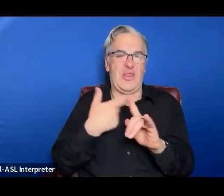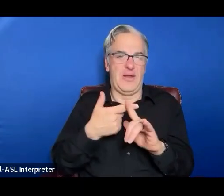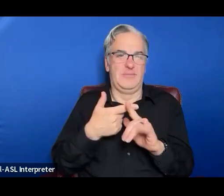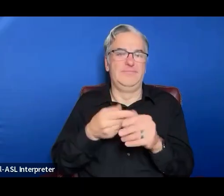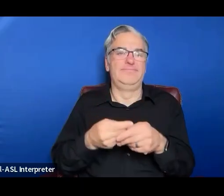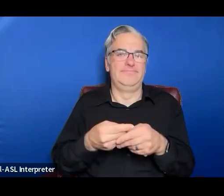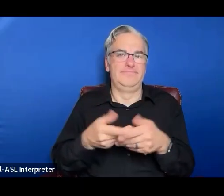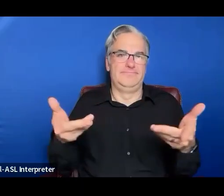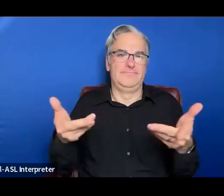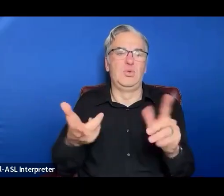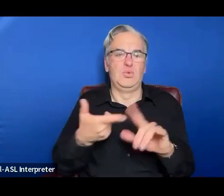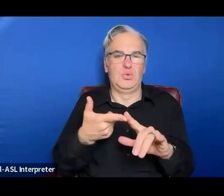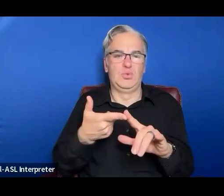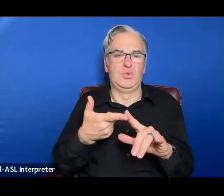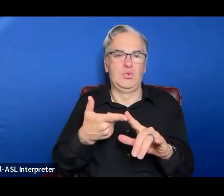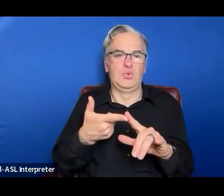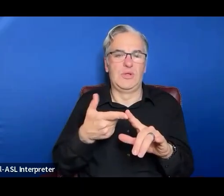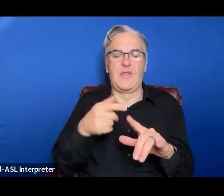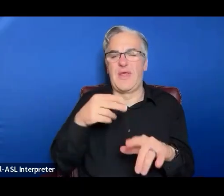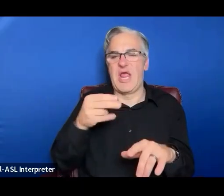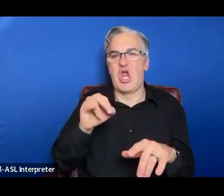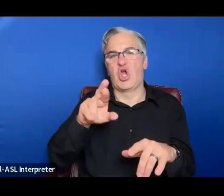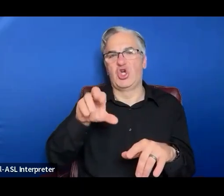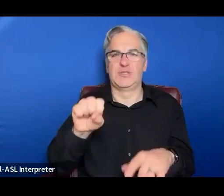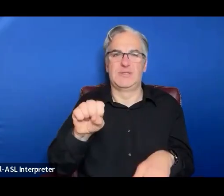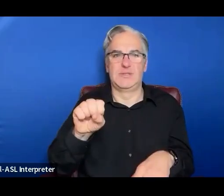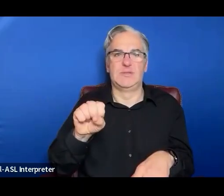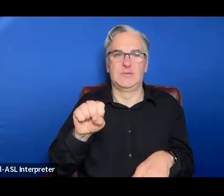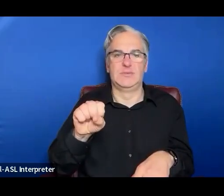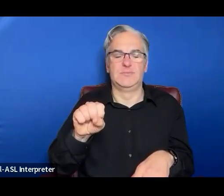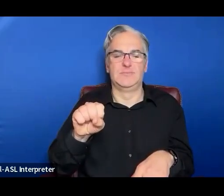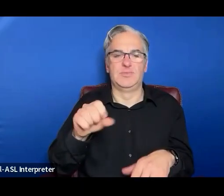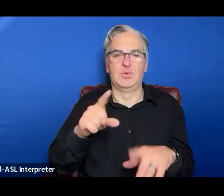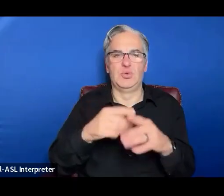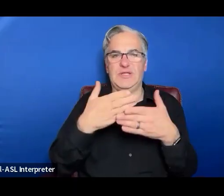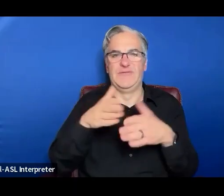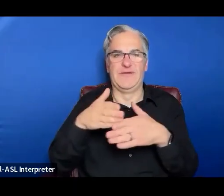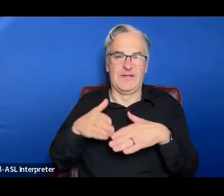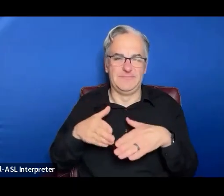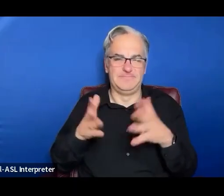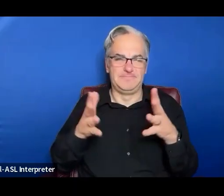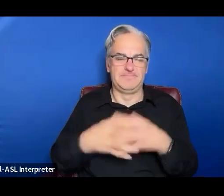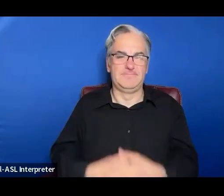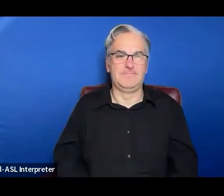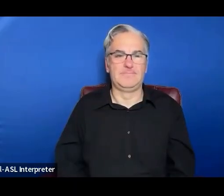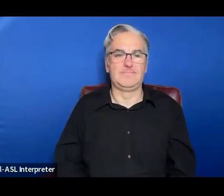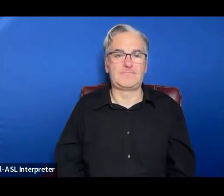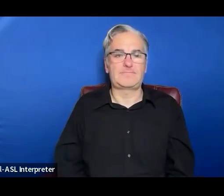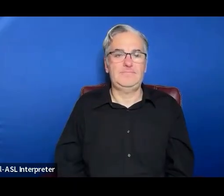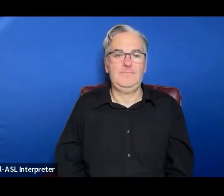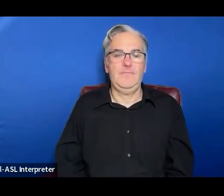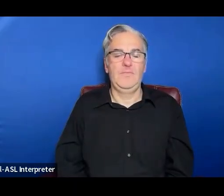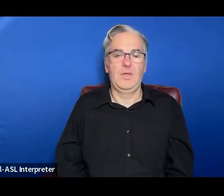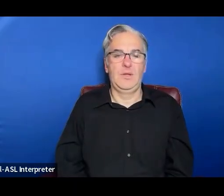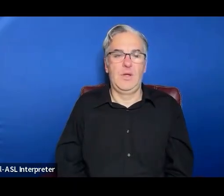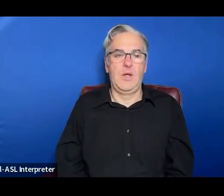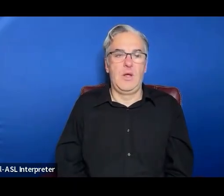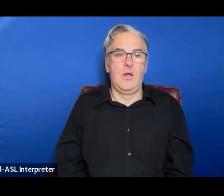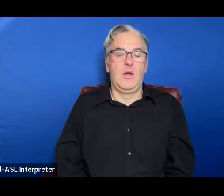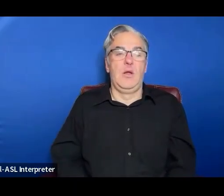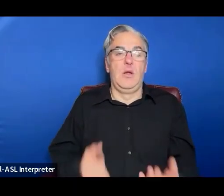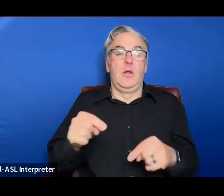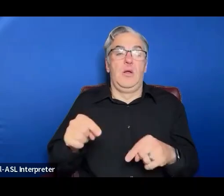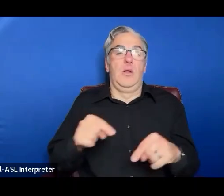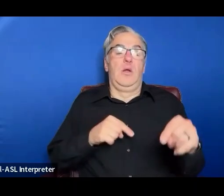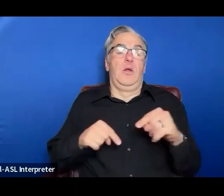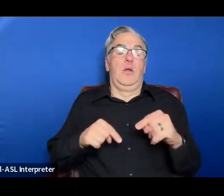to the heirs, the dividees. So let's go back to that